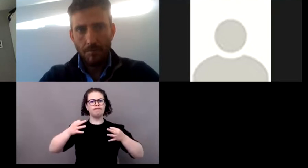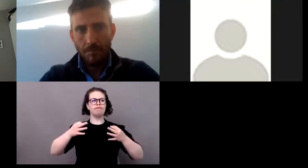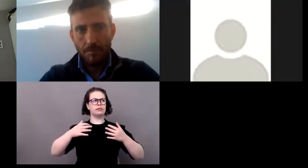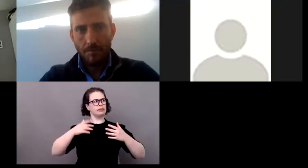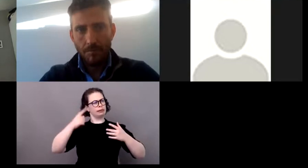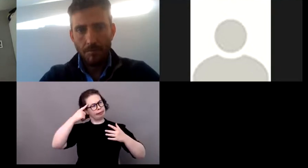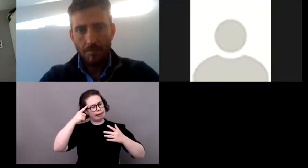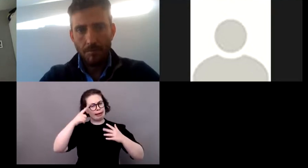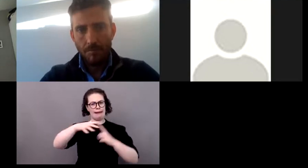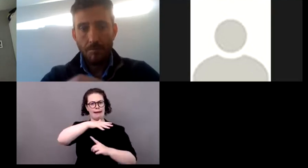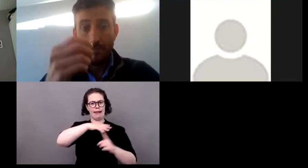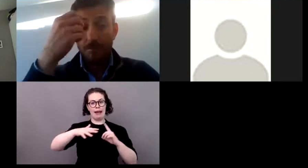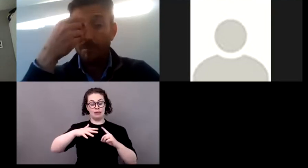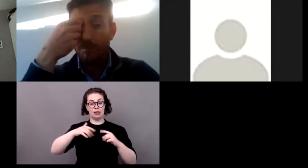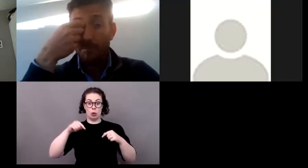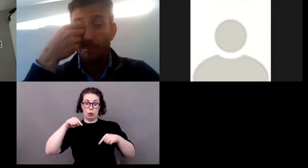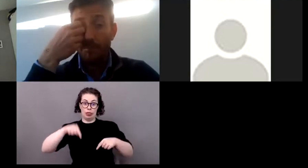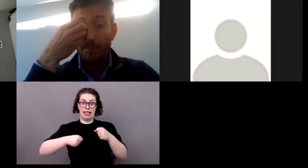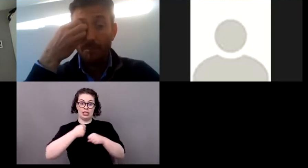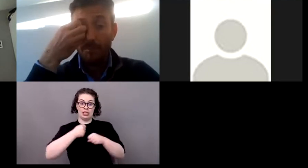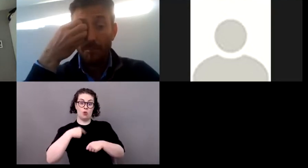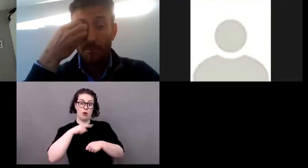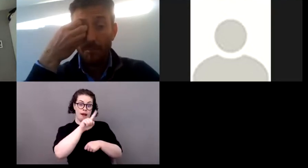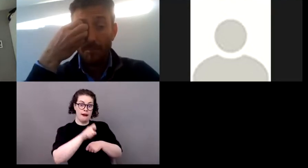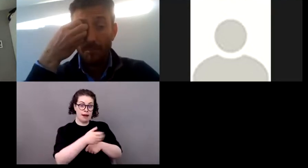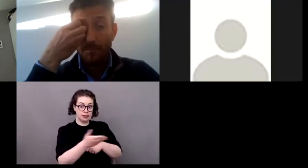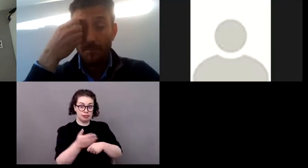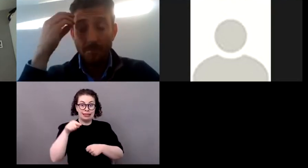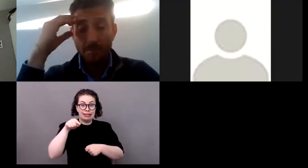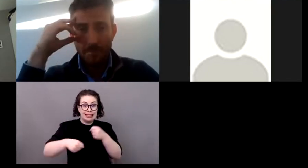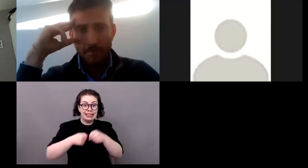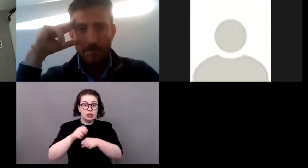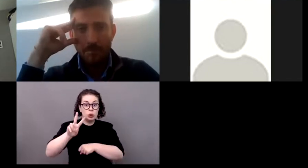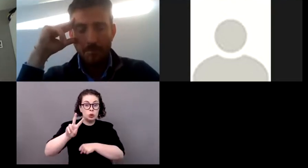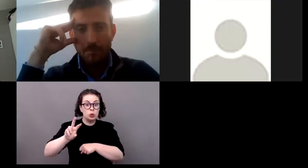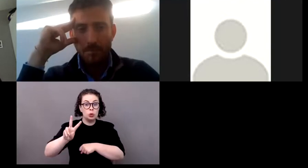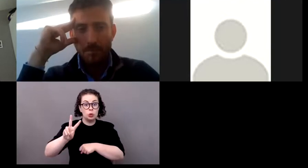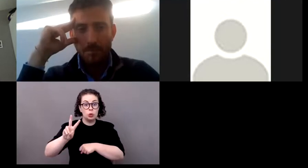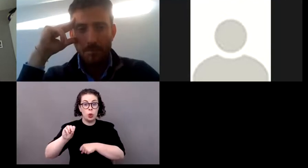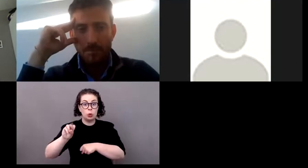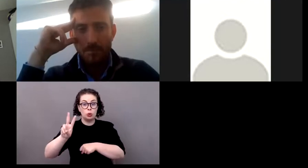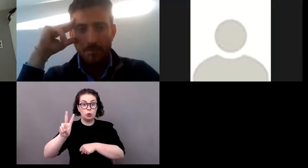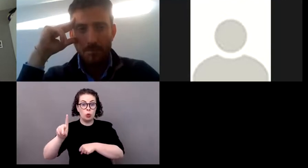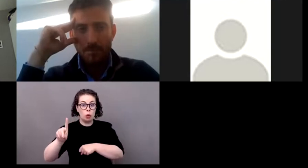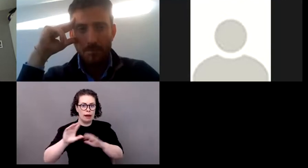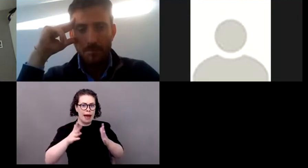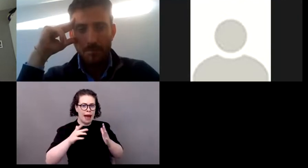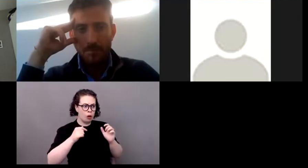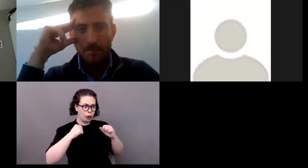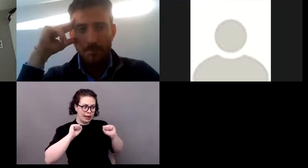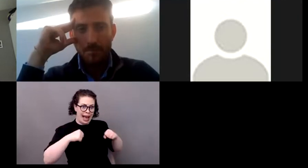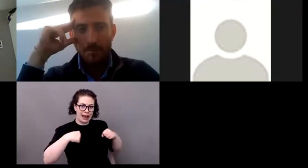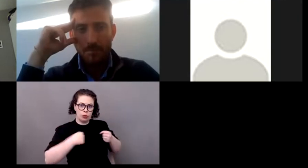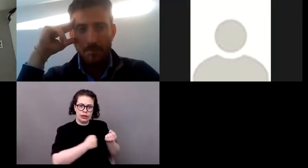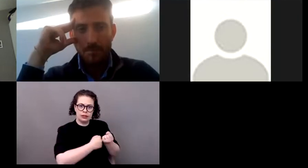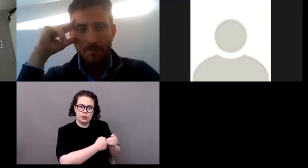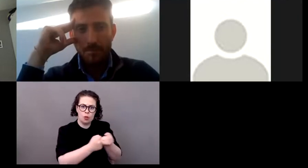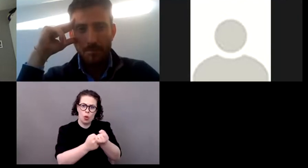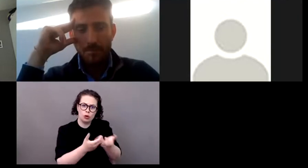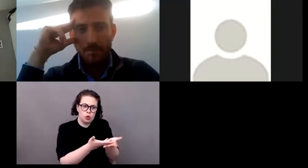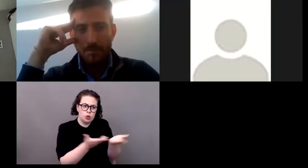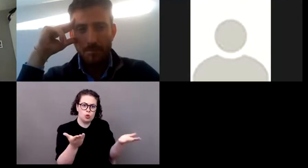taking action on climate and creating maybe awareness within your own family? And that's what we then ended up